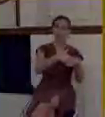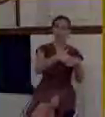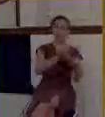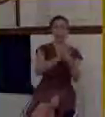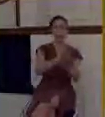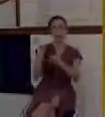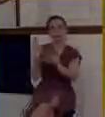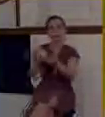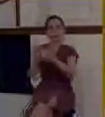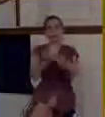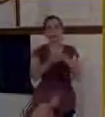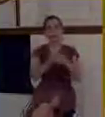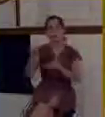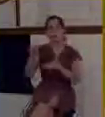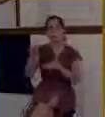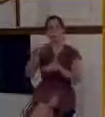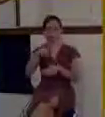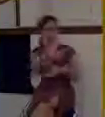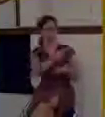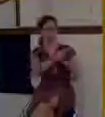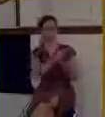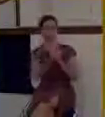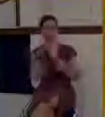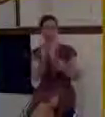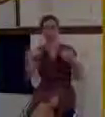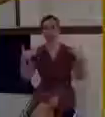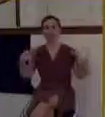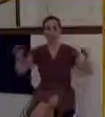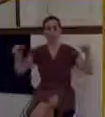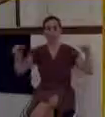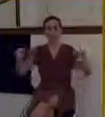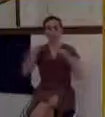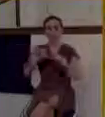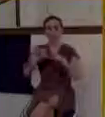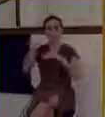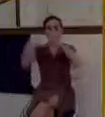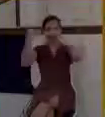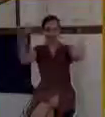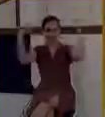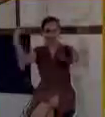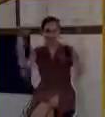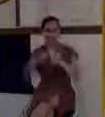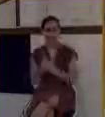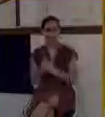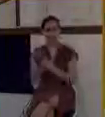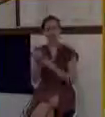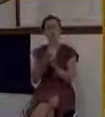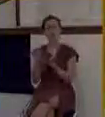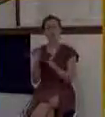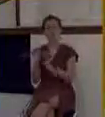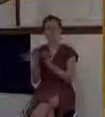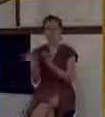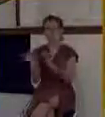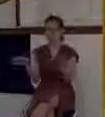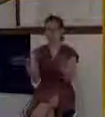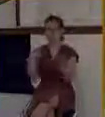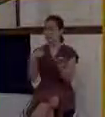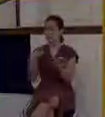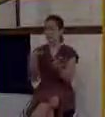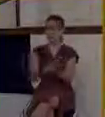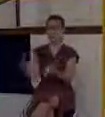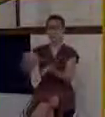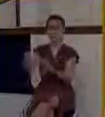the angels which are in heaven. Think about that one statement. In that one statement, Jesus confirms the truth of the